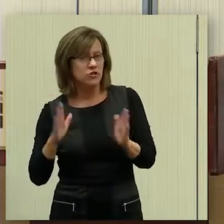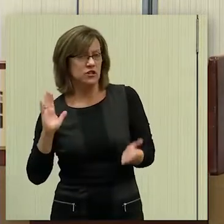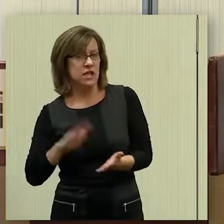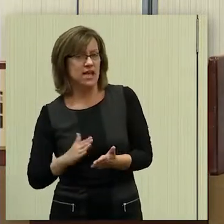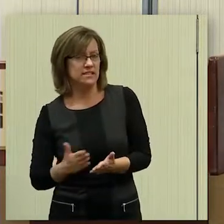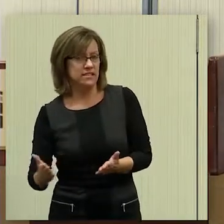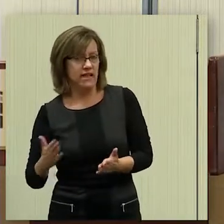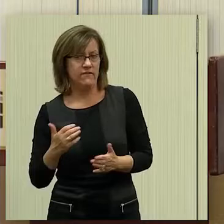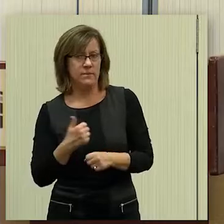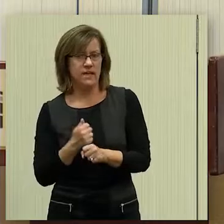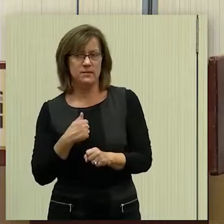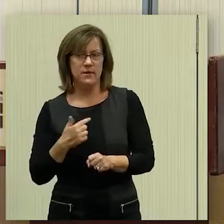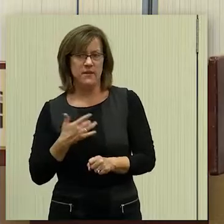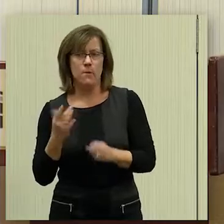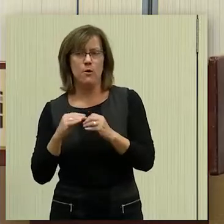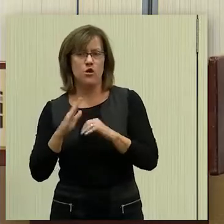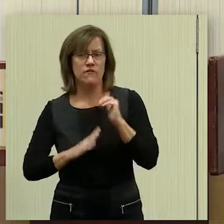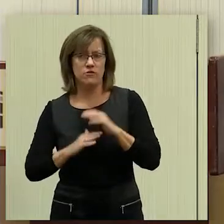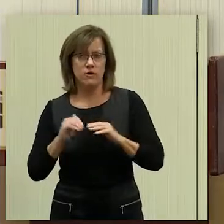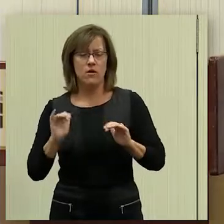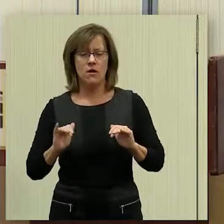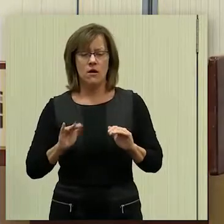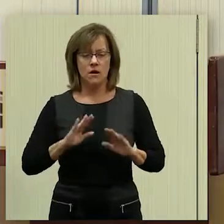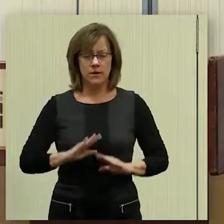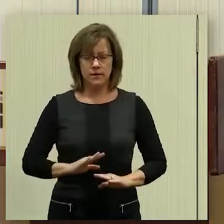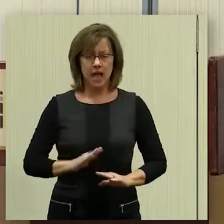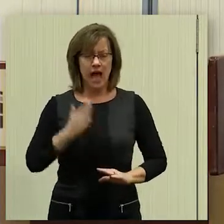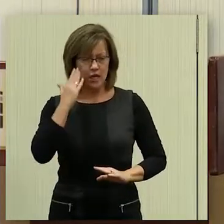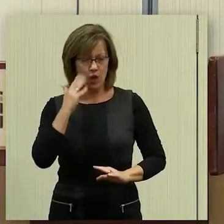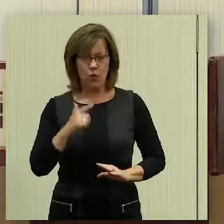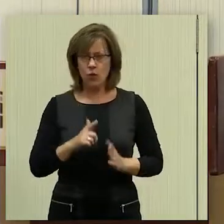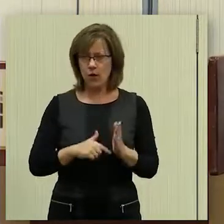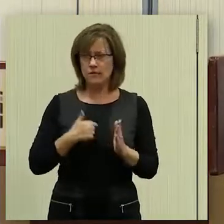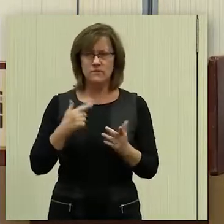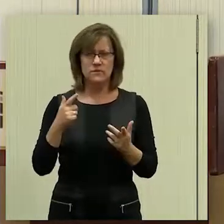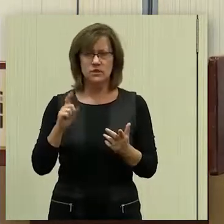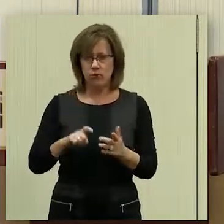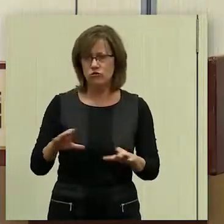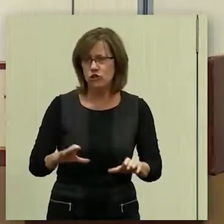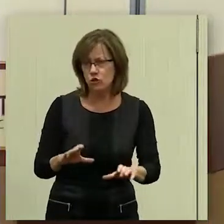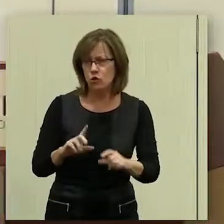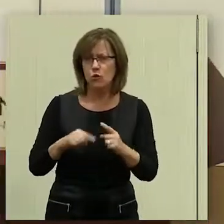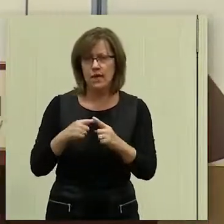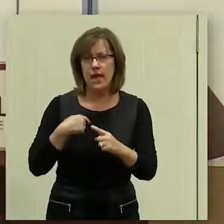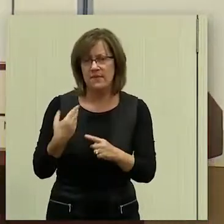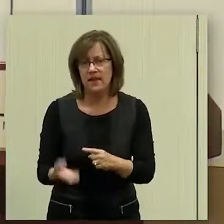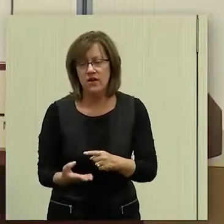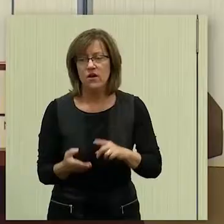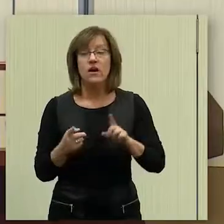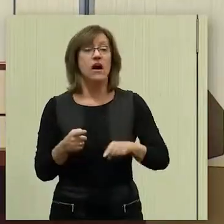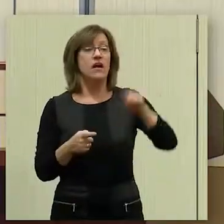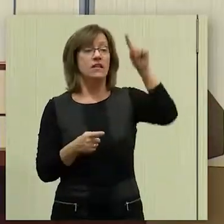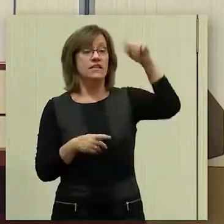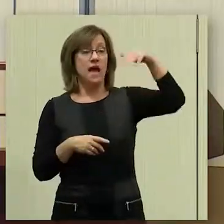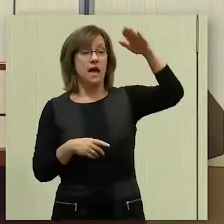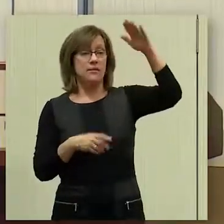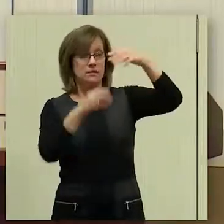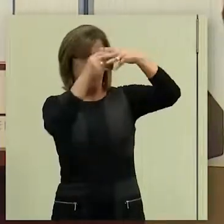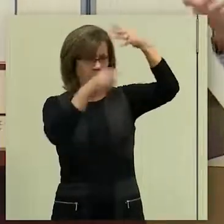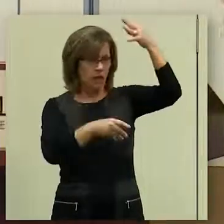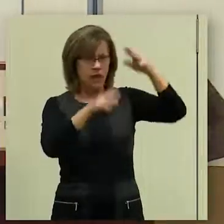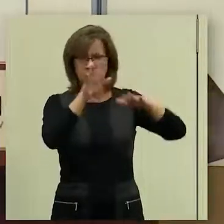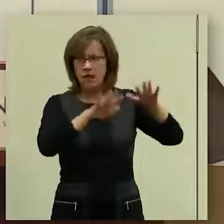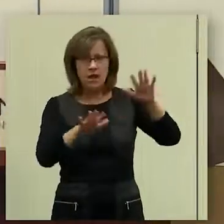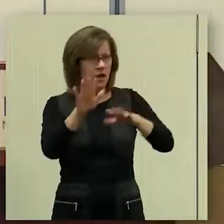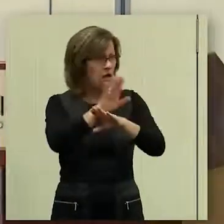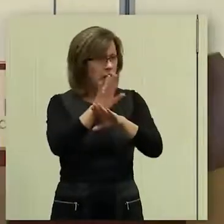know what I'm supposed to do when I'm there. Okay. All There's right. not too many choices. So the other one feels like there's so many things for you that I don't